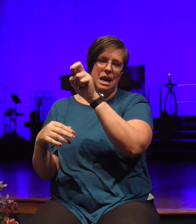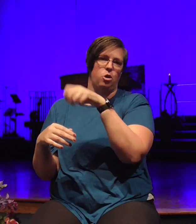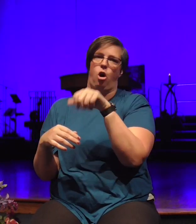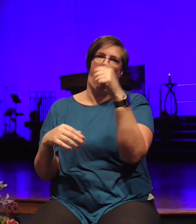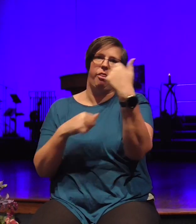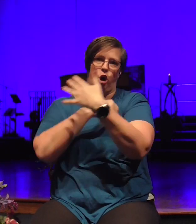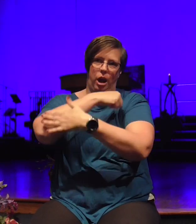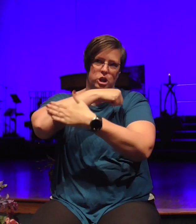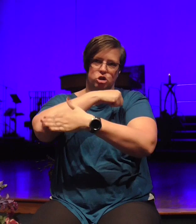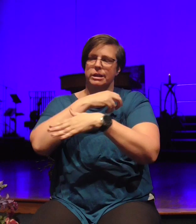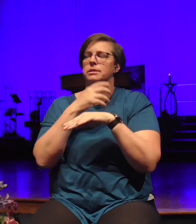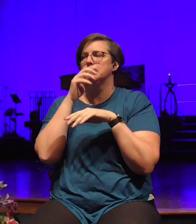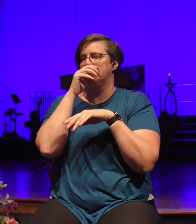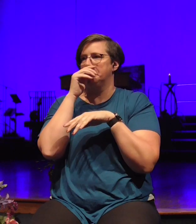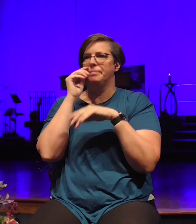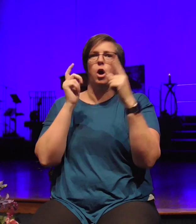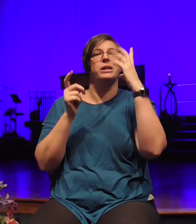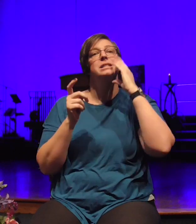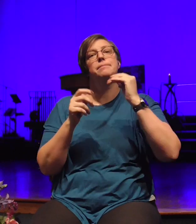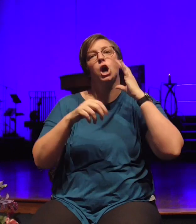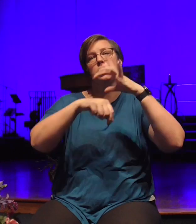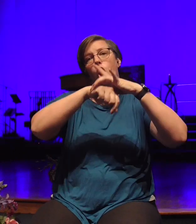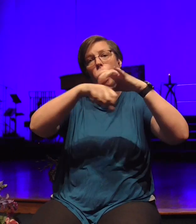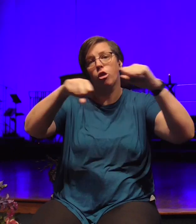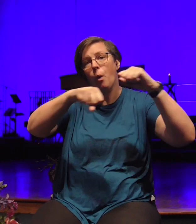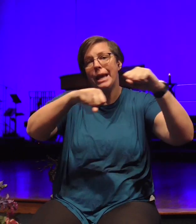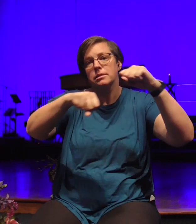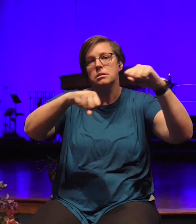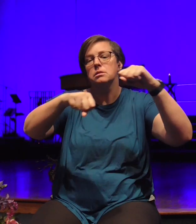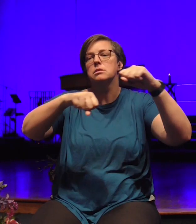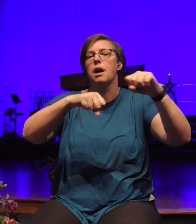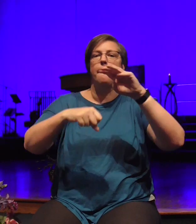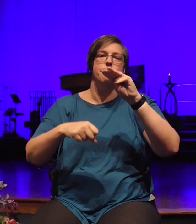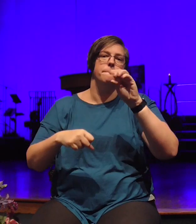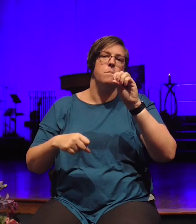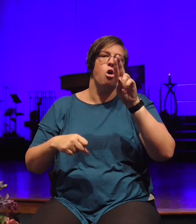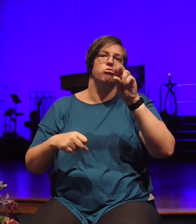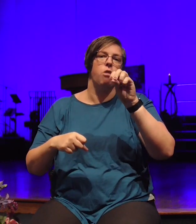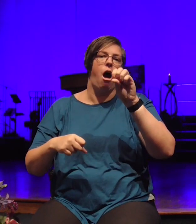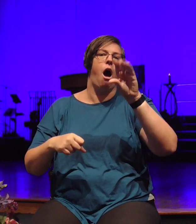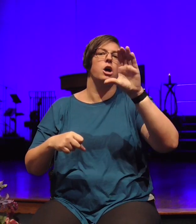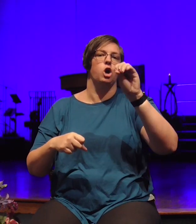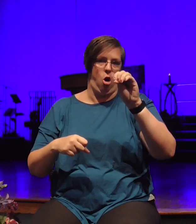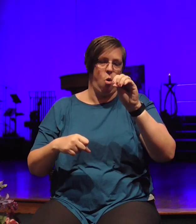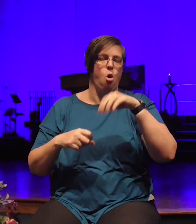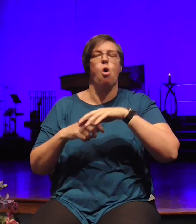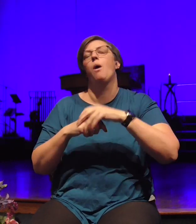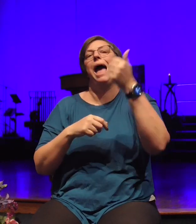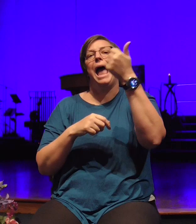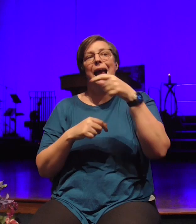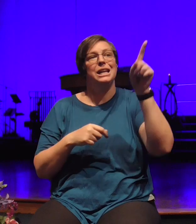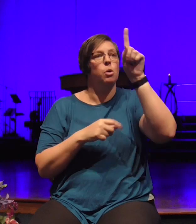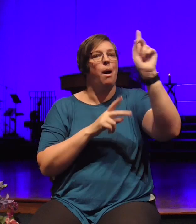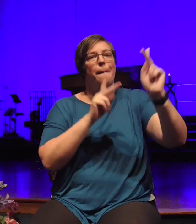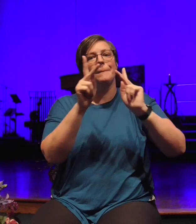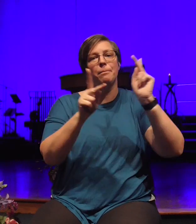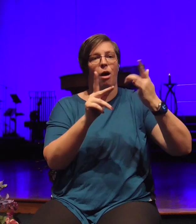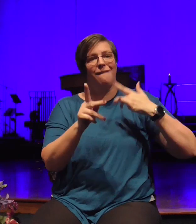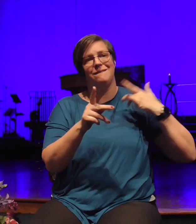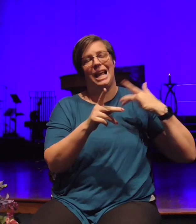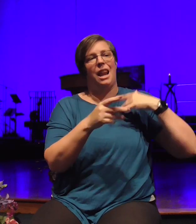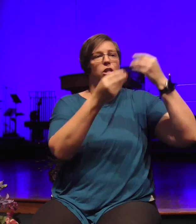a experience of an earthquake, such as in Morocco, or anywhere where people are feeling lost or suffering